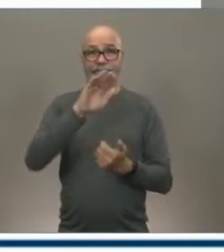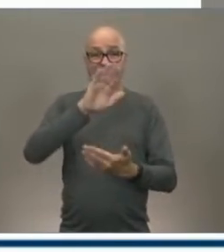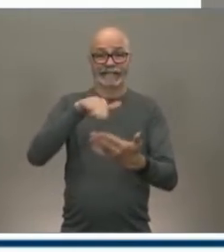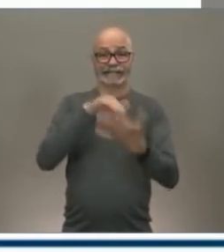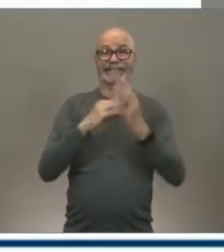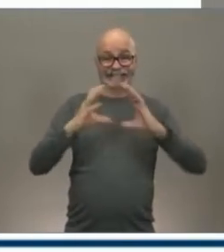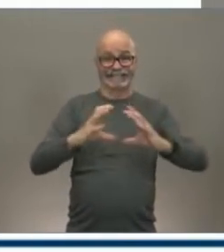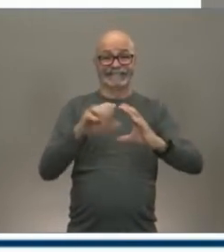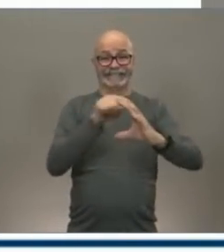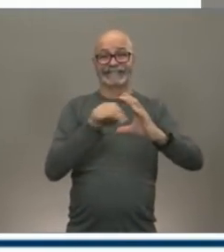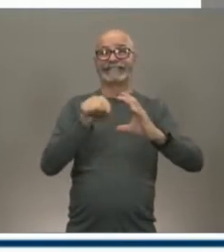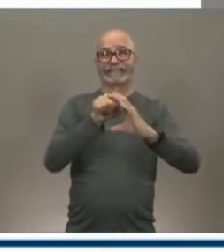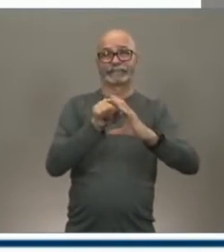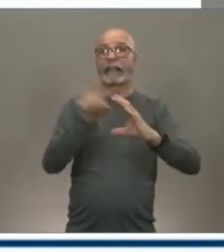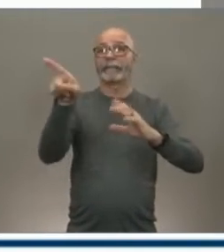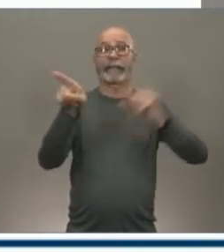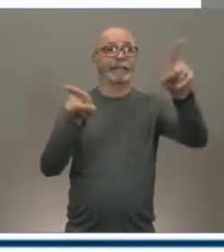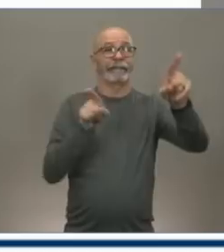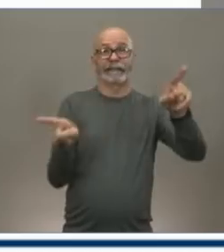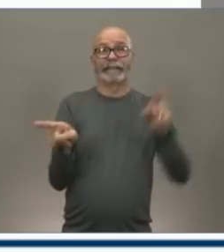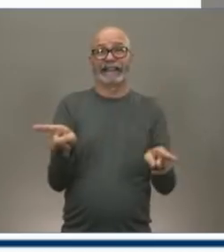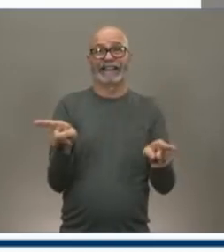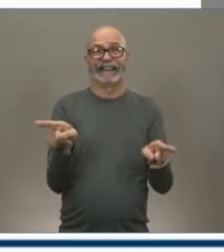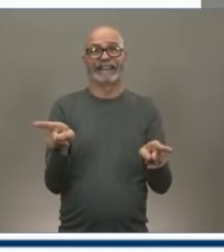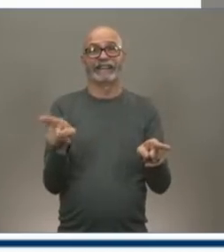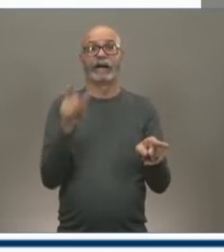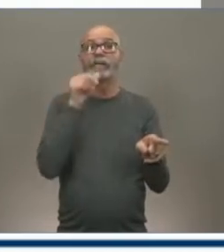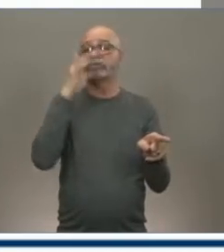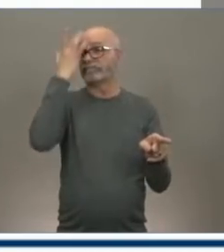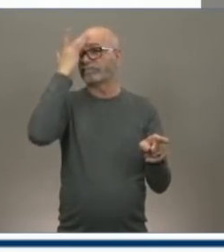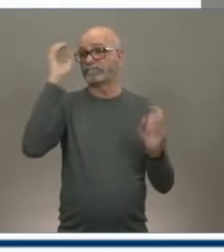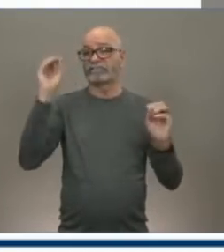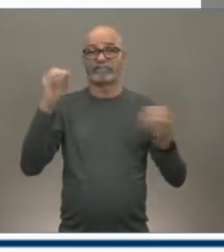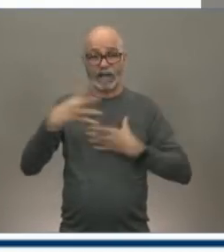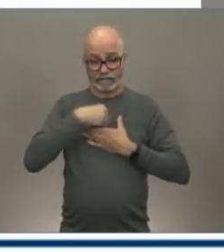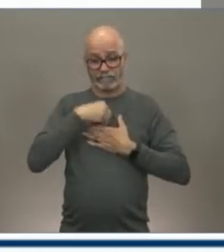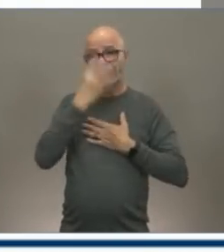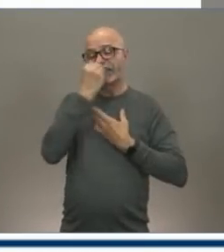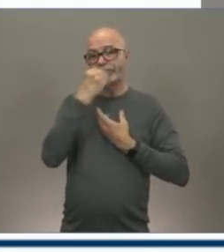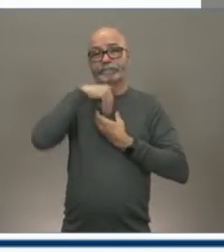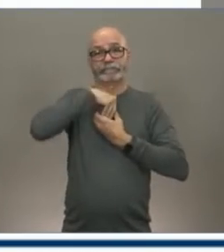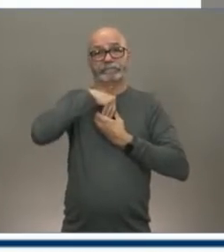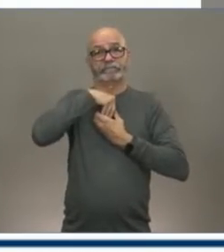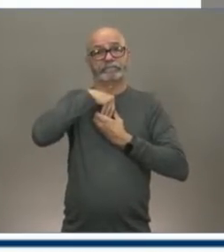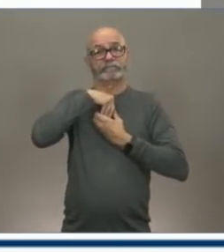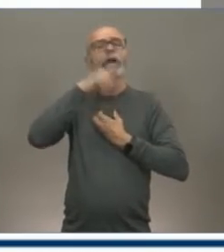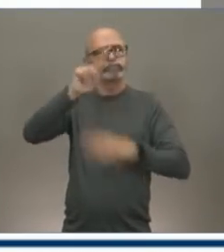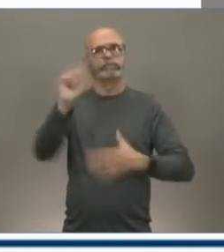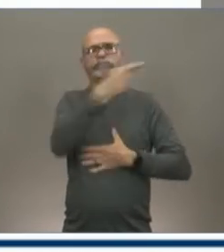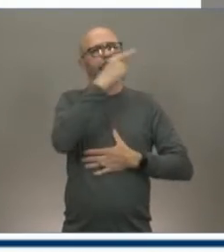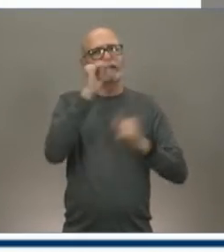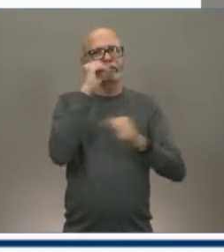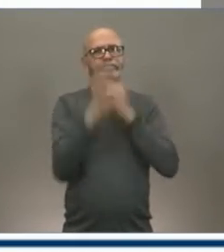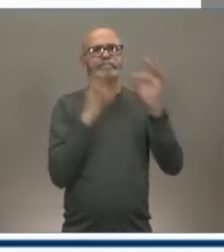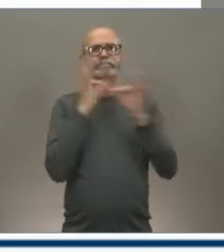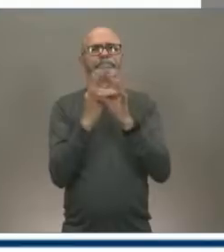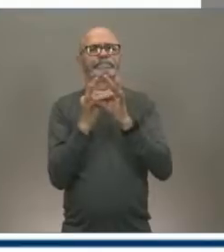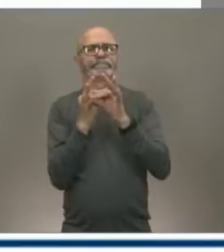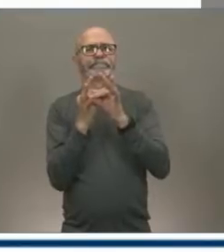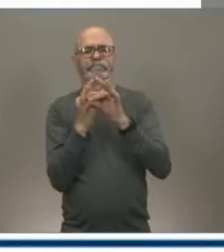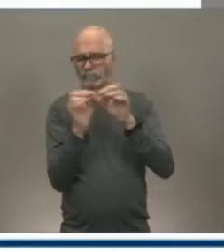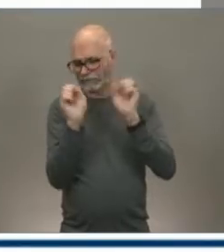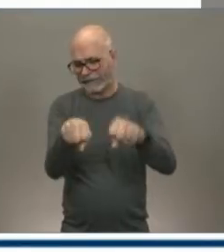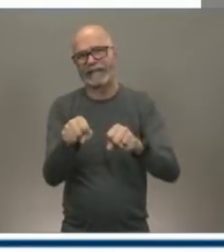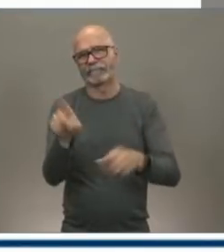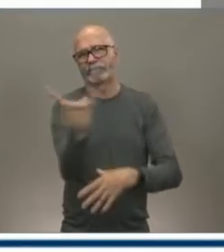to asymptomatic testing, or people who have no symptoms at all can get a test. We're focusing on those who have active social lives, a